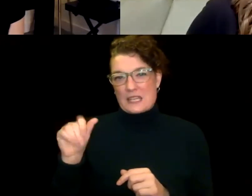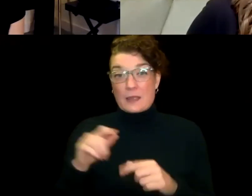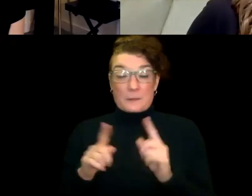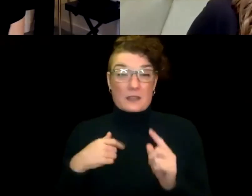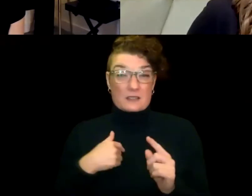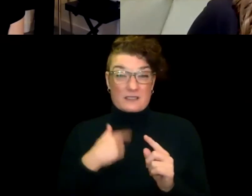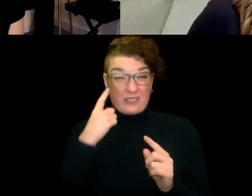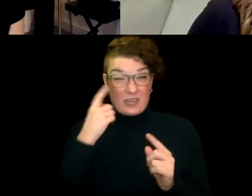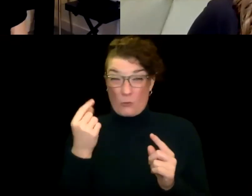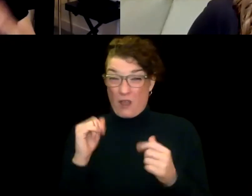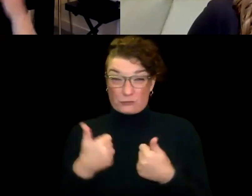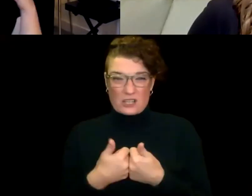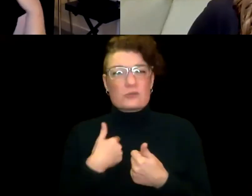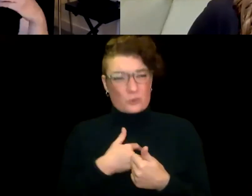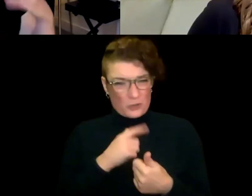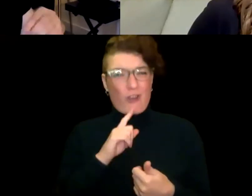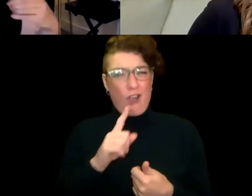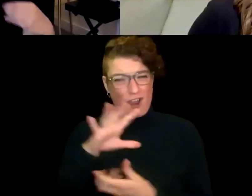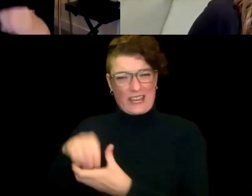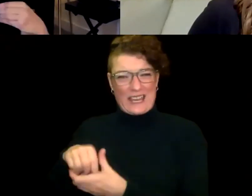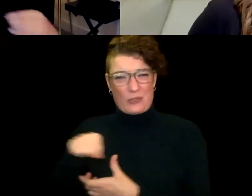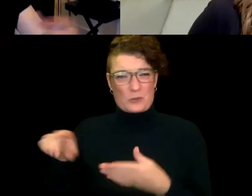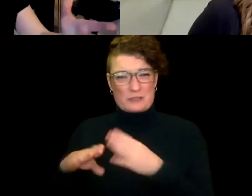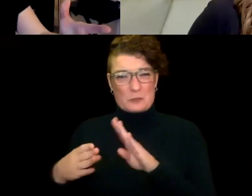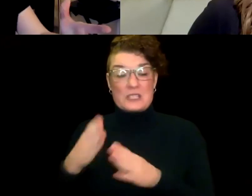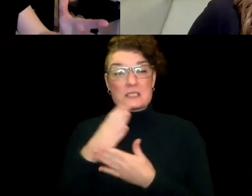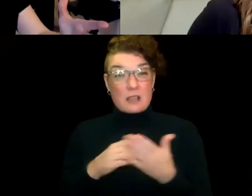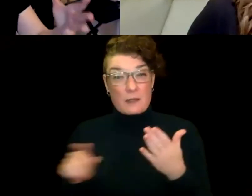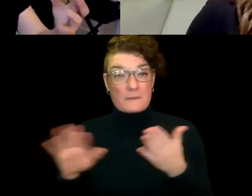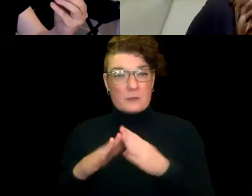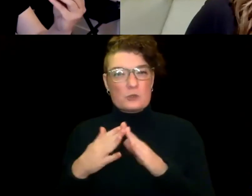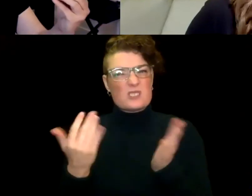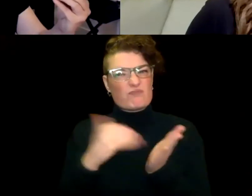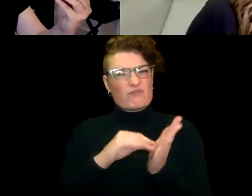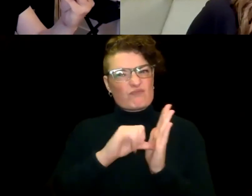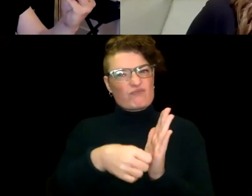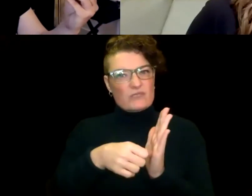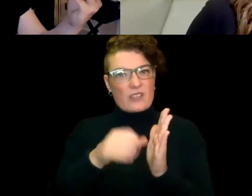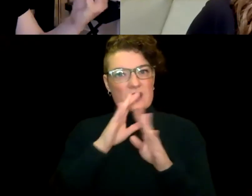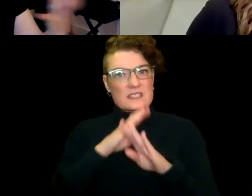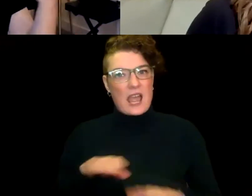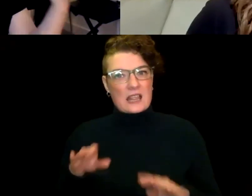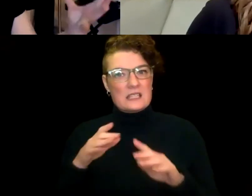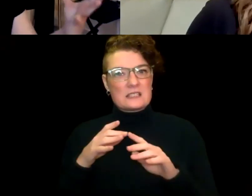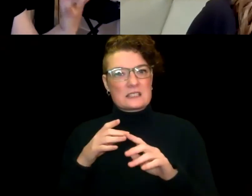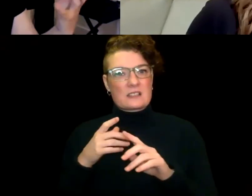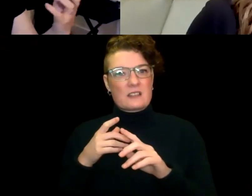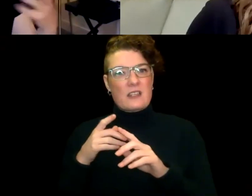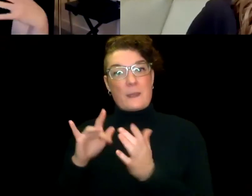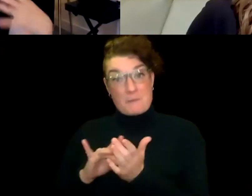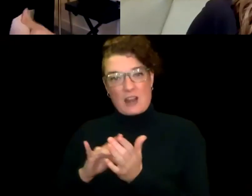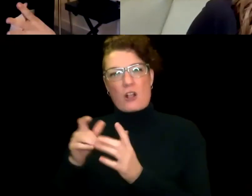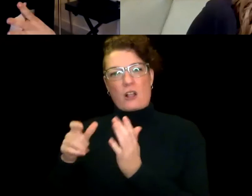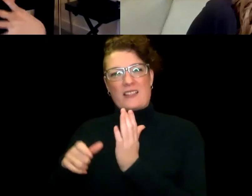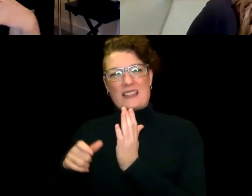we are in these communities, and some of these communities reify the silos that the medical kind of literature has created. And